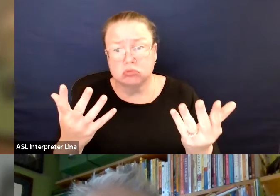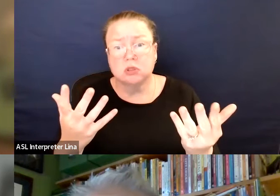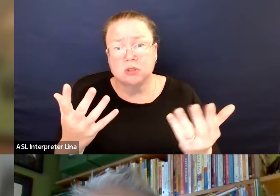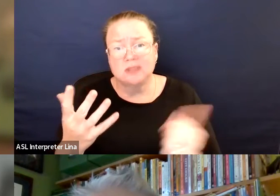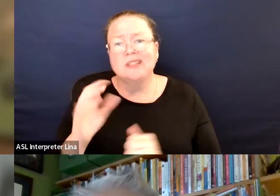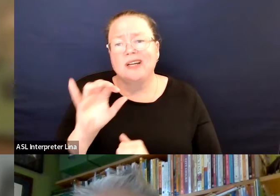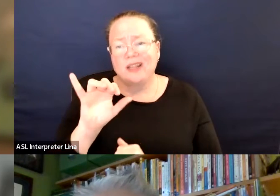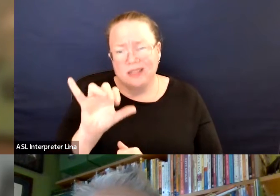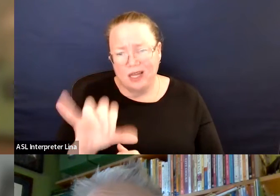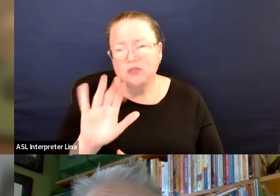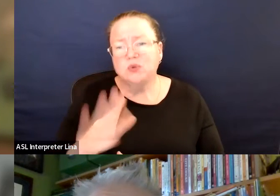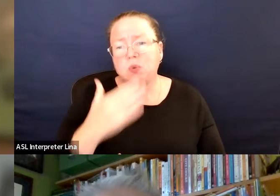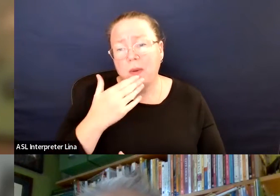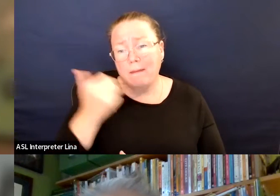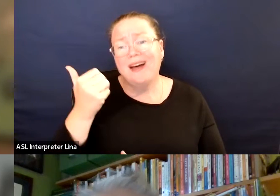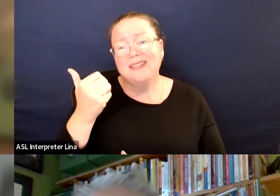your best